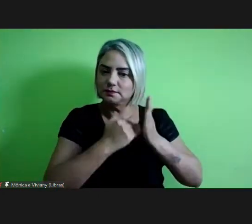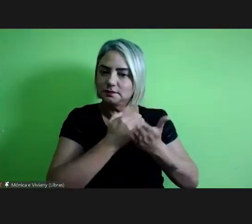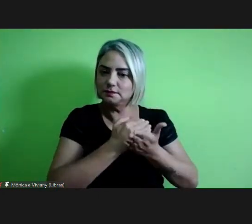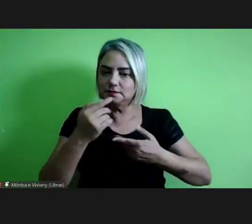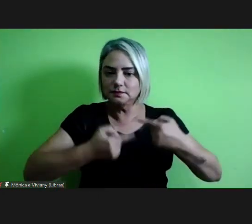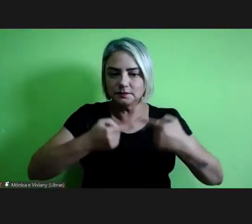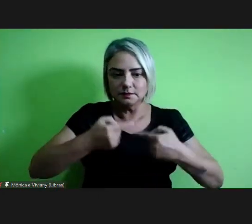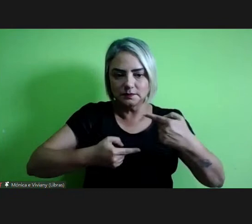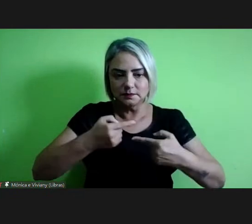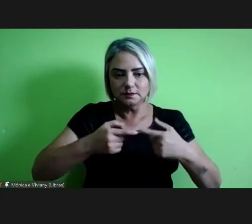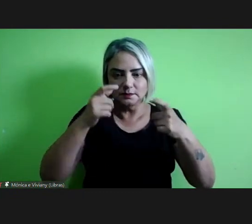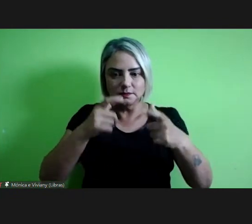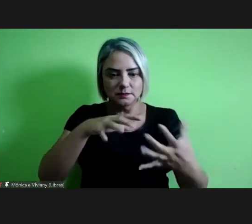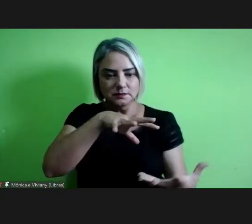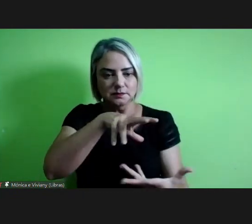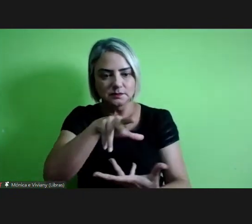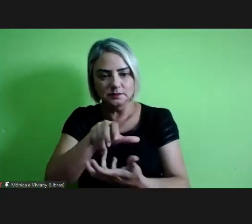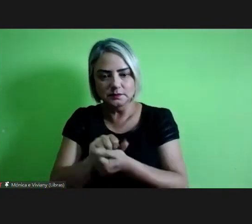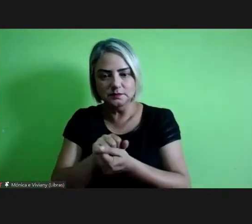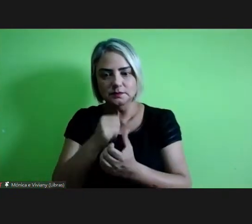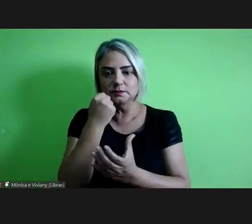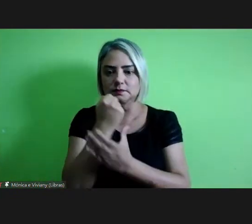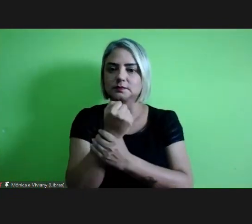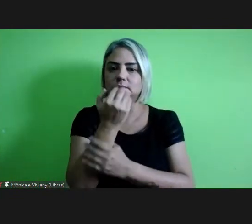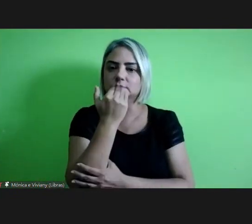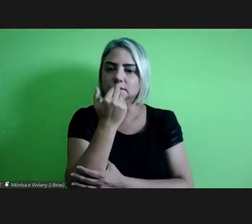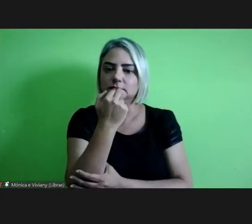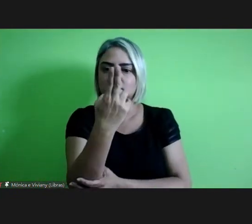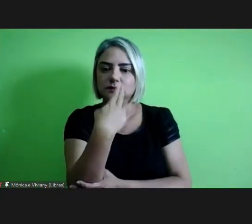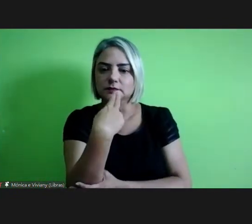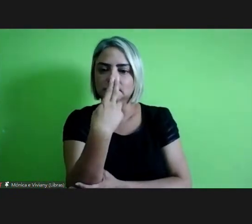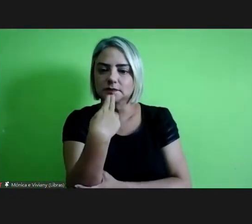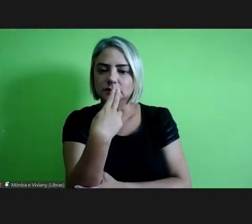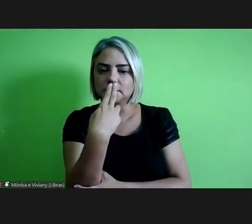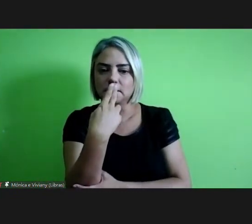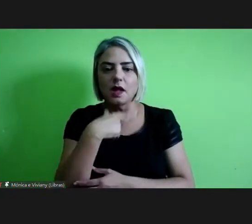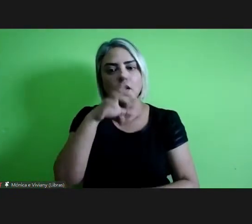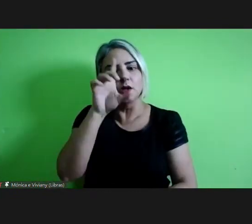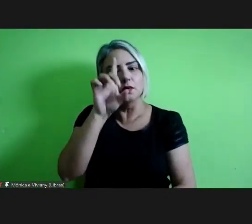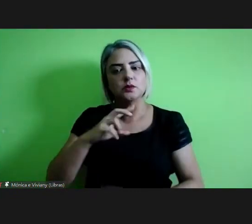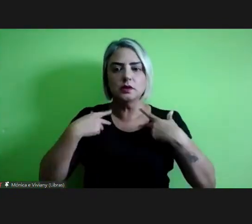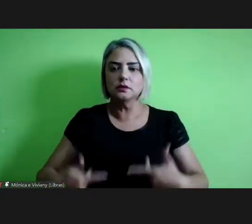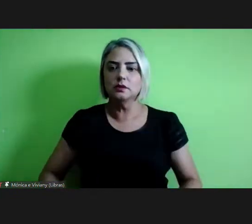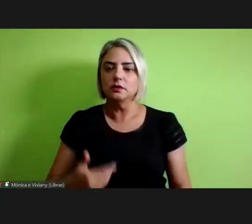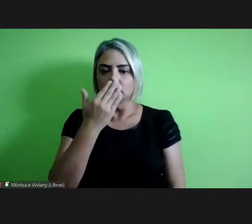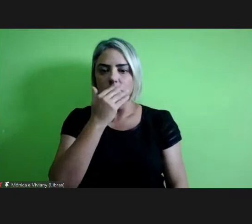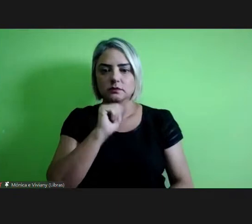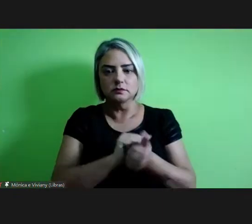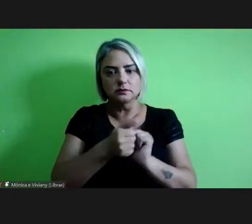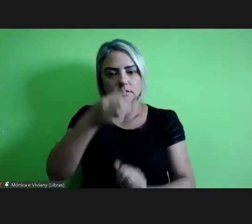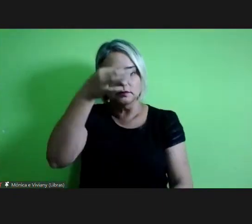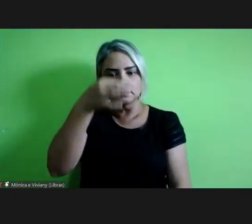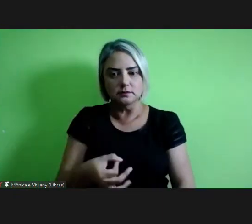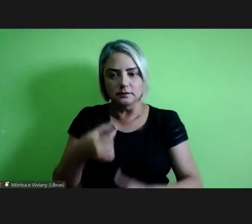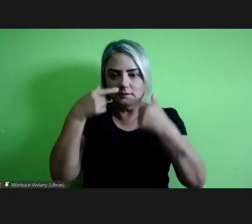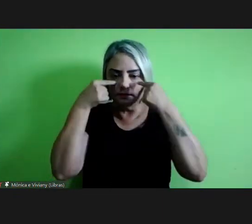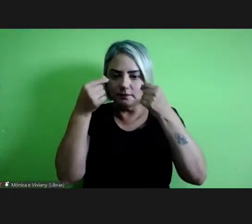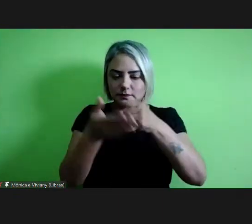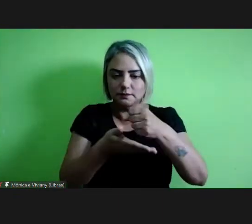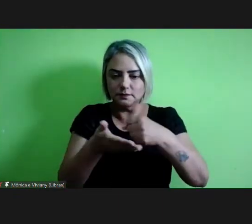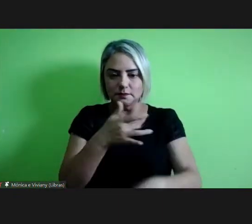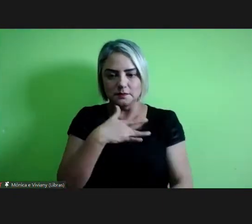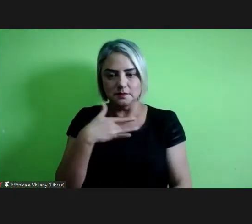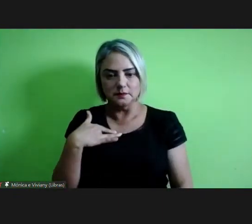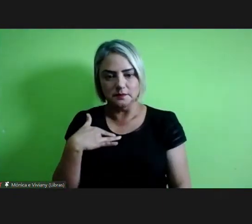Today we're going to start the agenda guaranteeing the nutritional security and the human right to